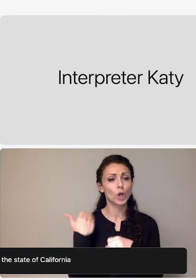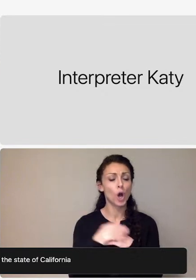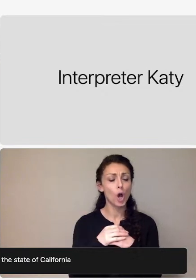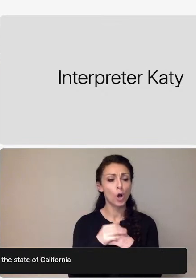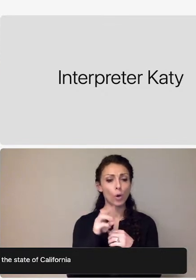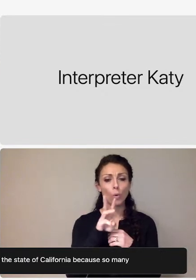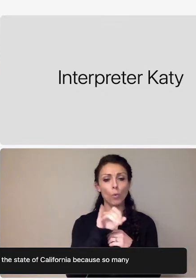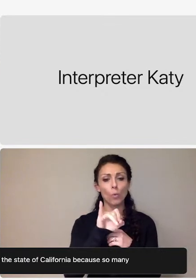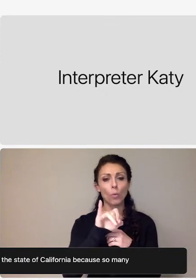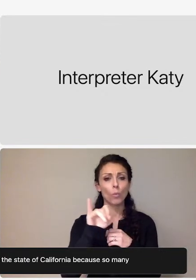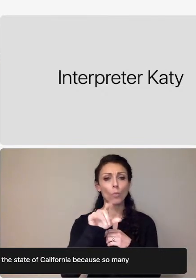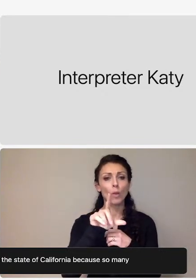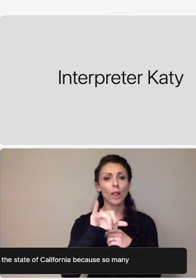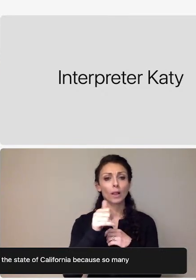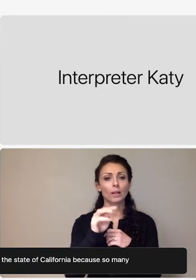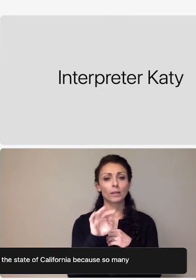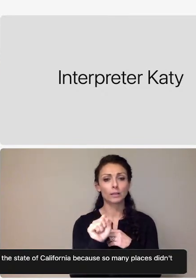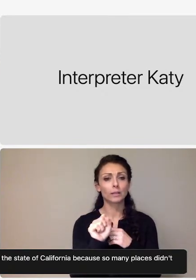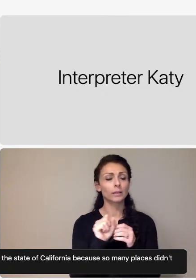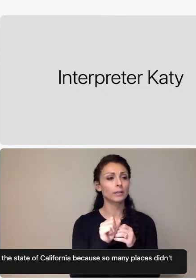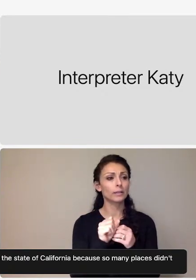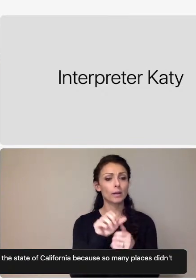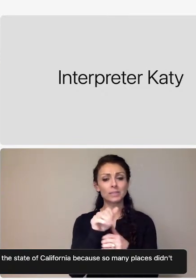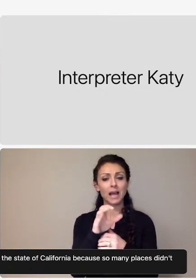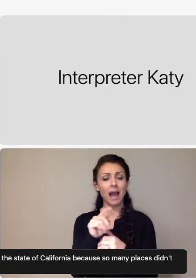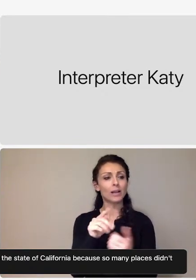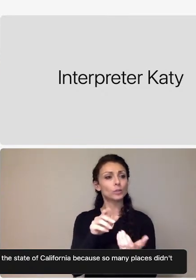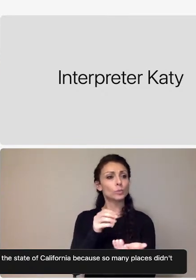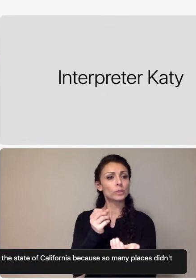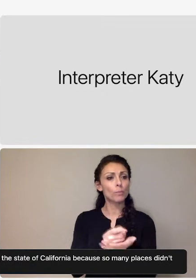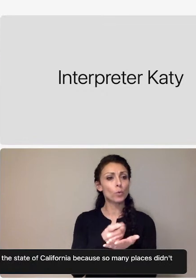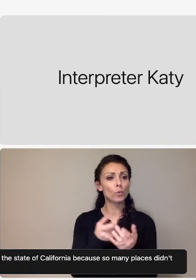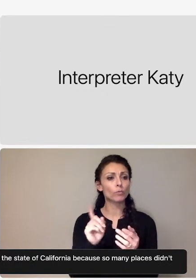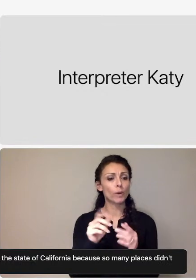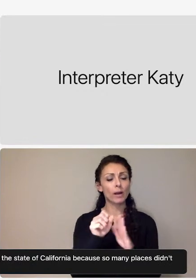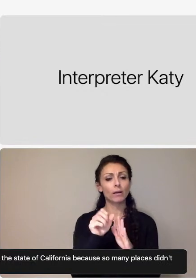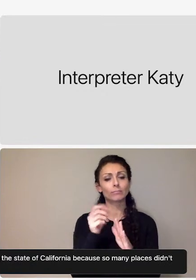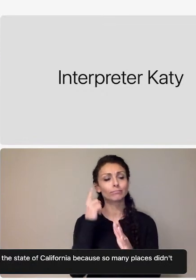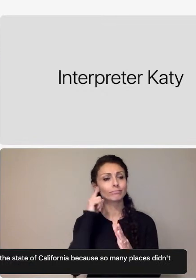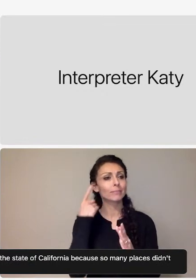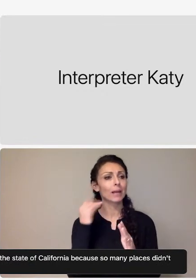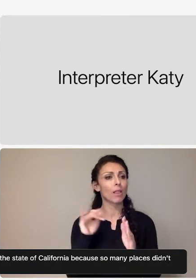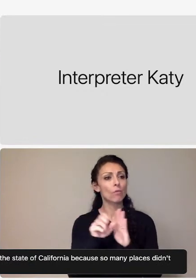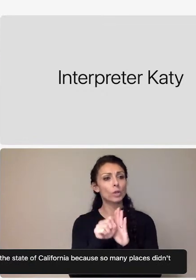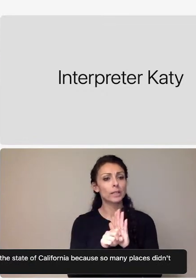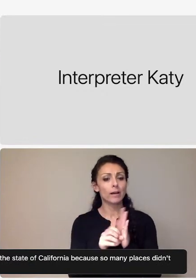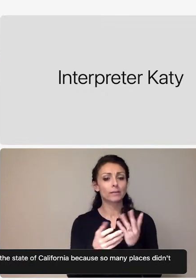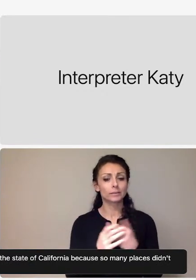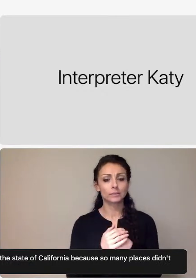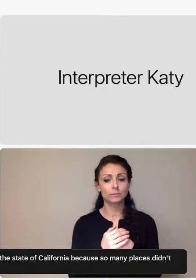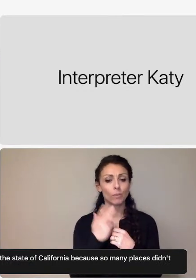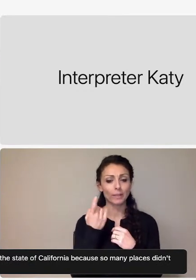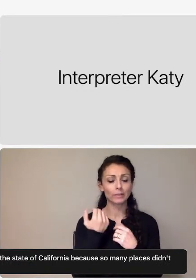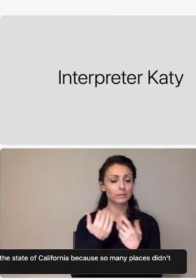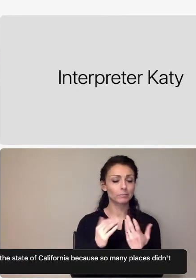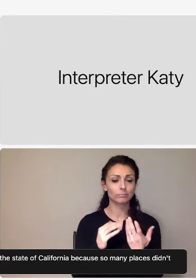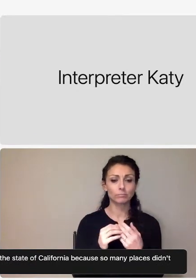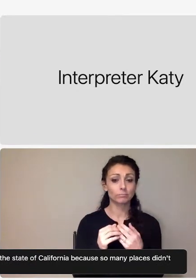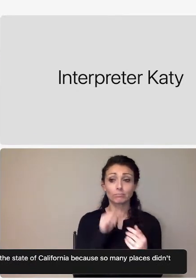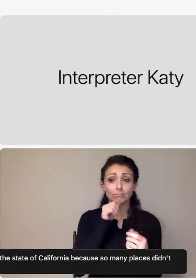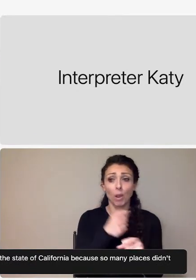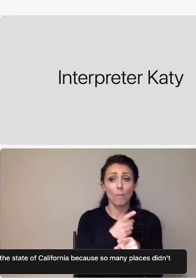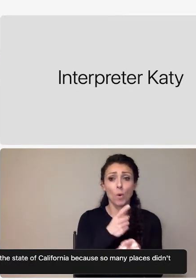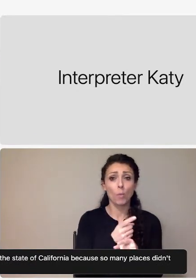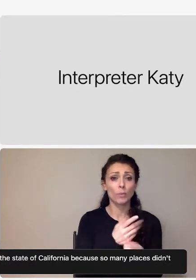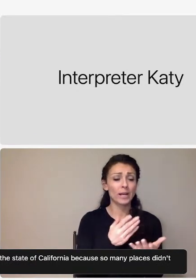so many places didn't have adequate materials didn't have appropriate staffing um and